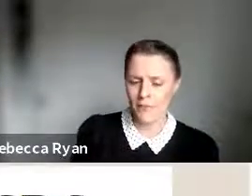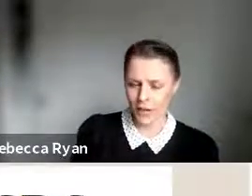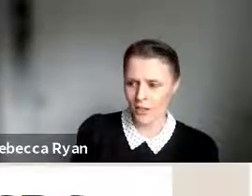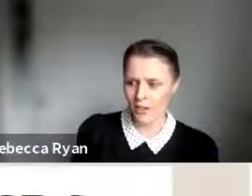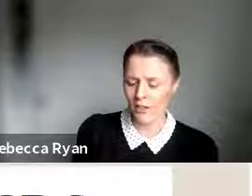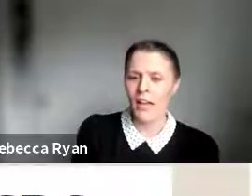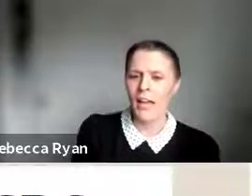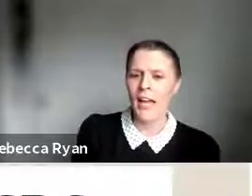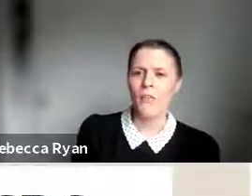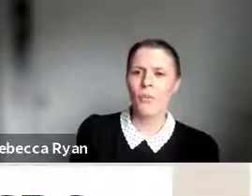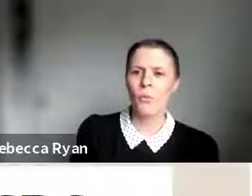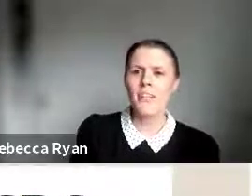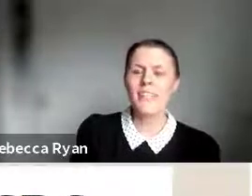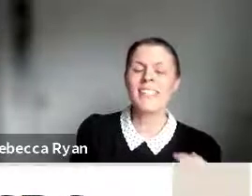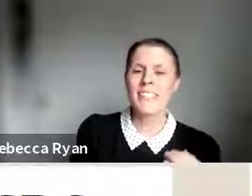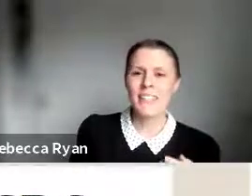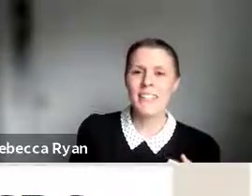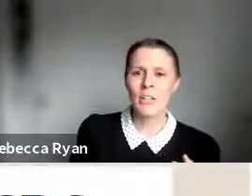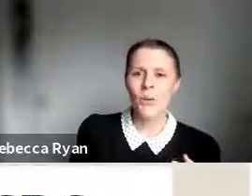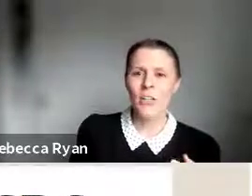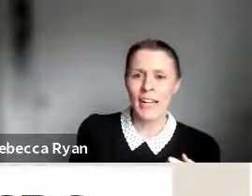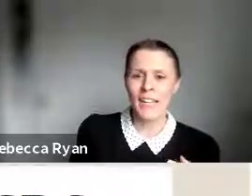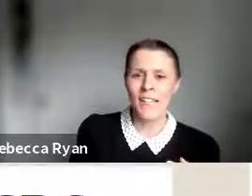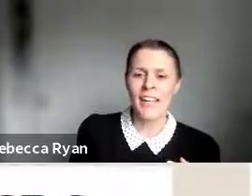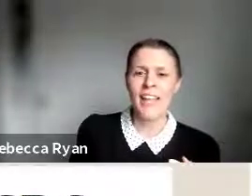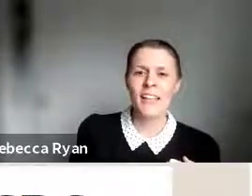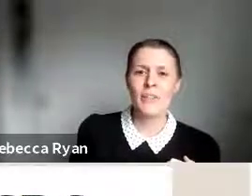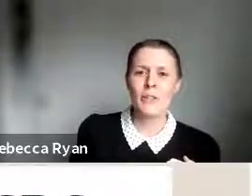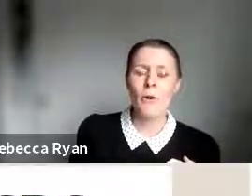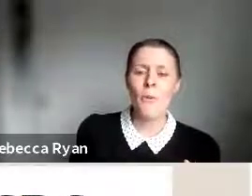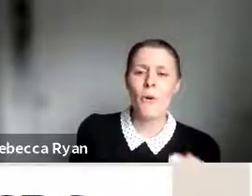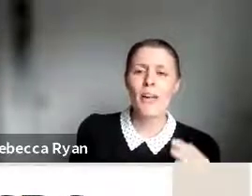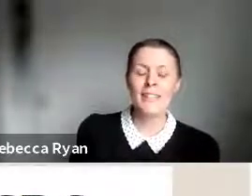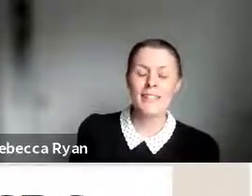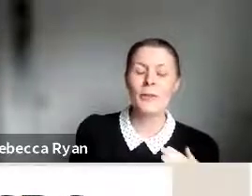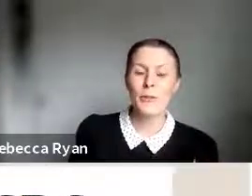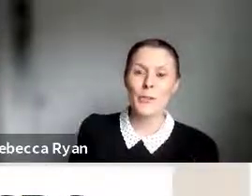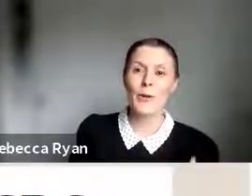COVID infection. And if you're wondering statistically what that is, that's